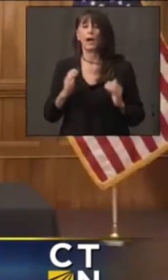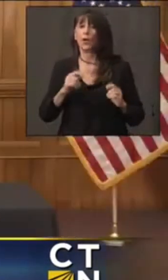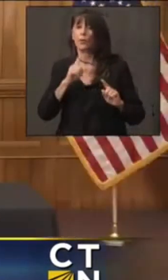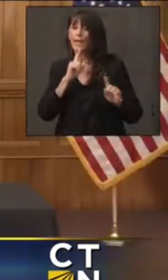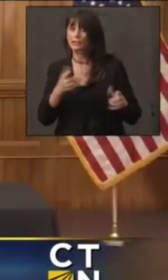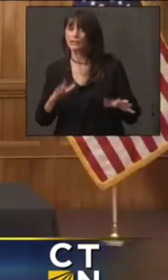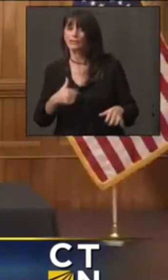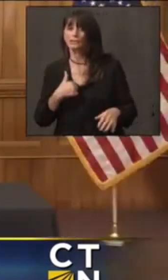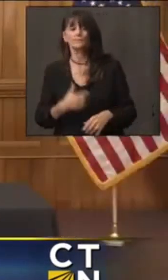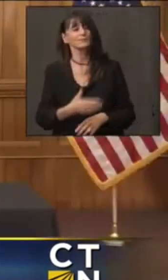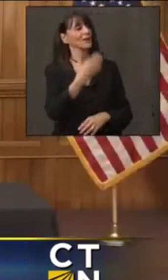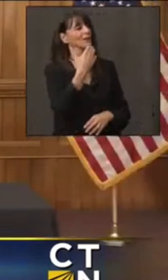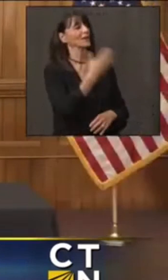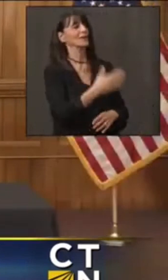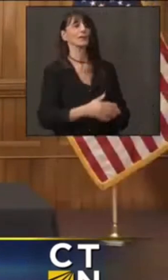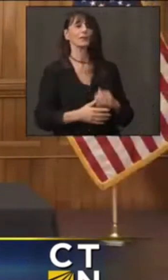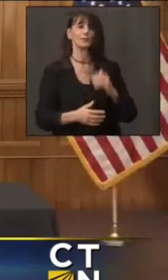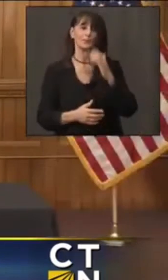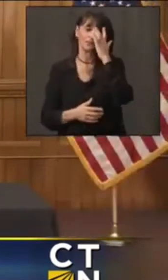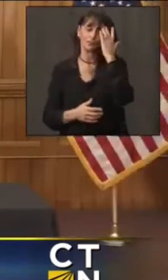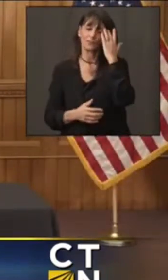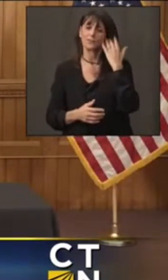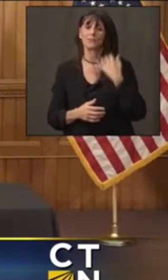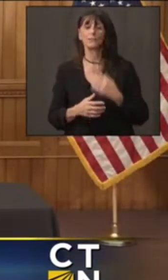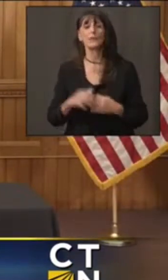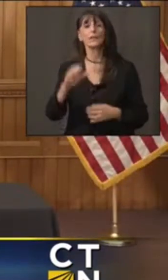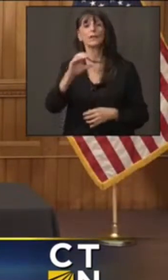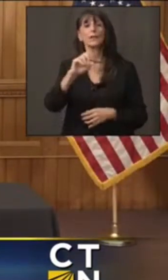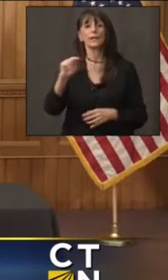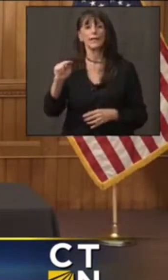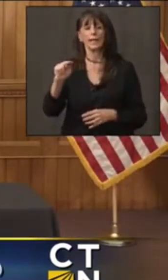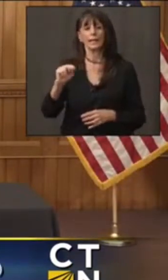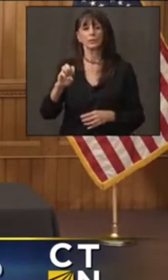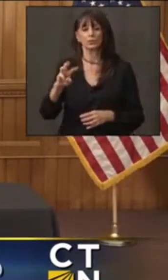Okay, thank you very much. The Connecticut Mirror.